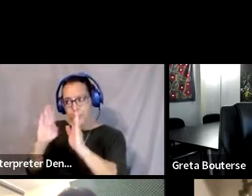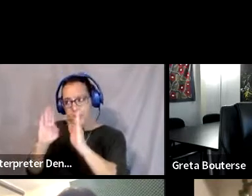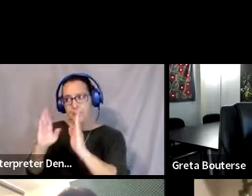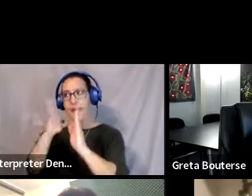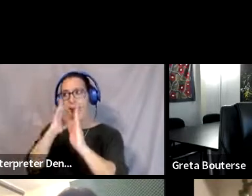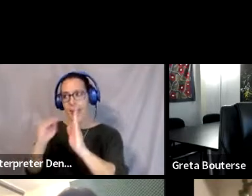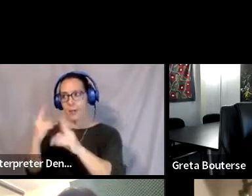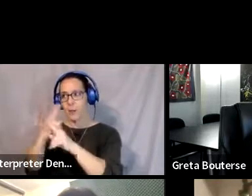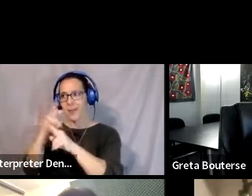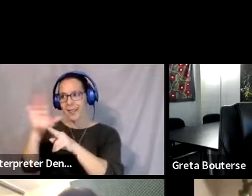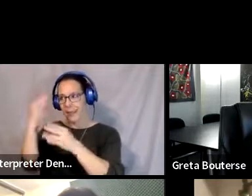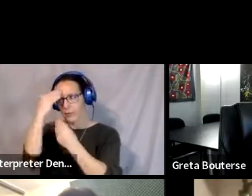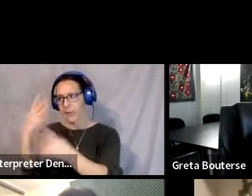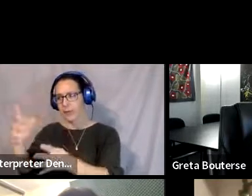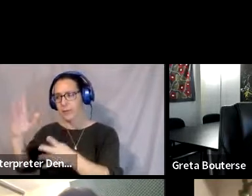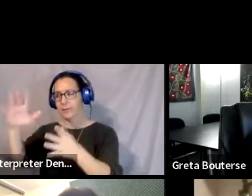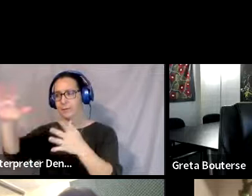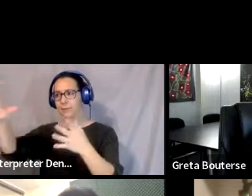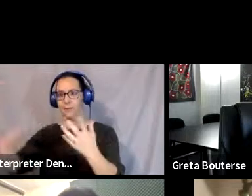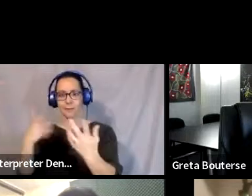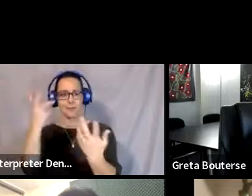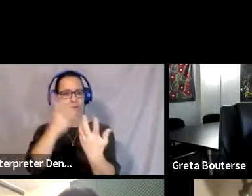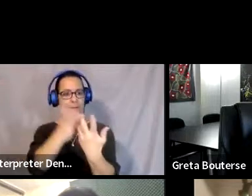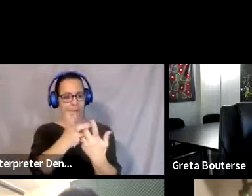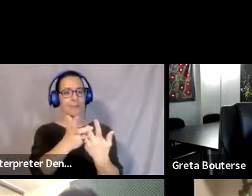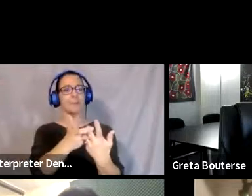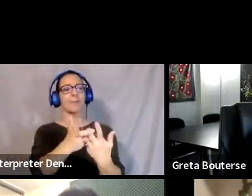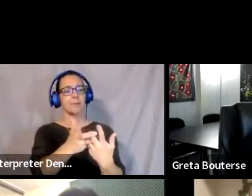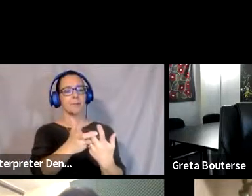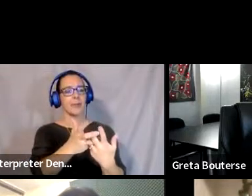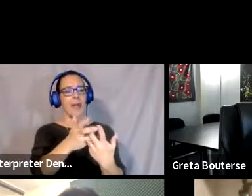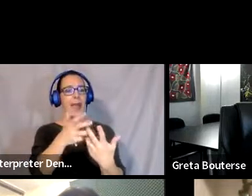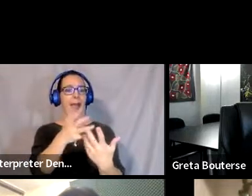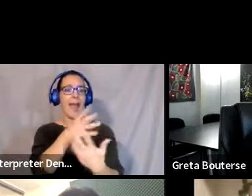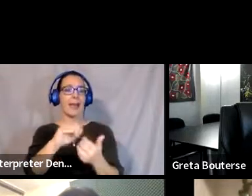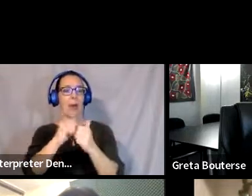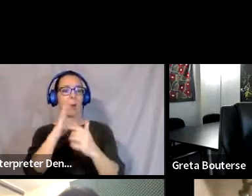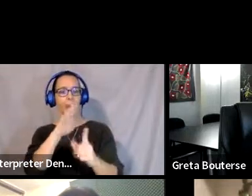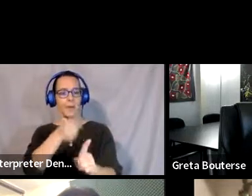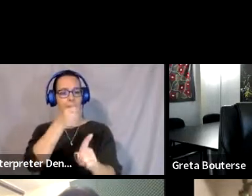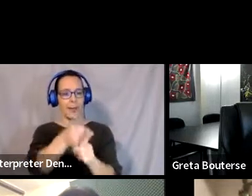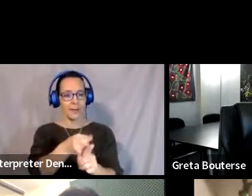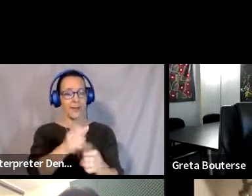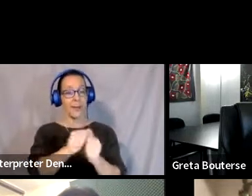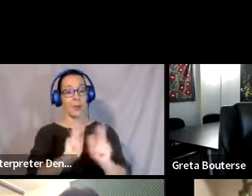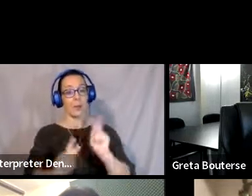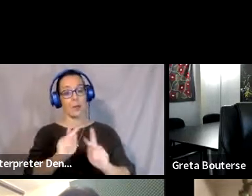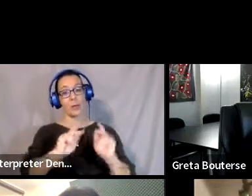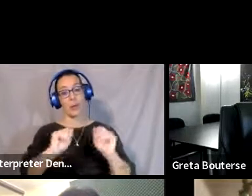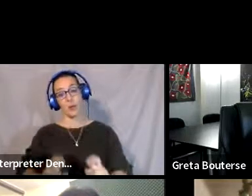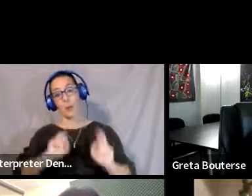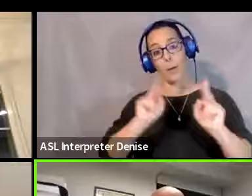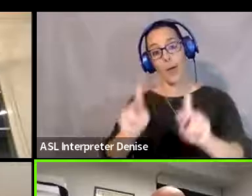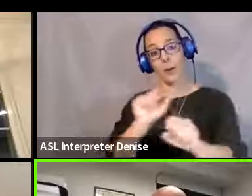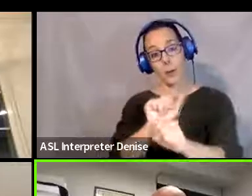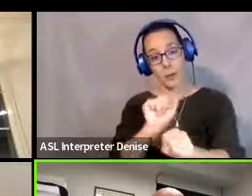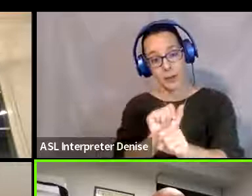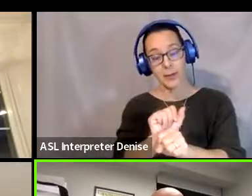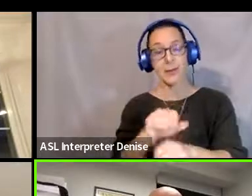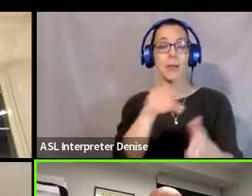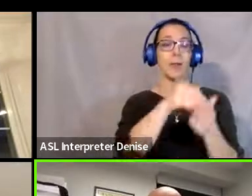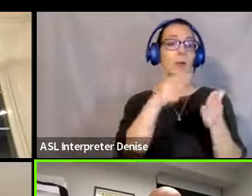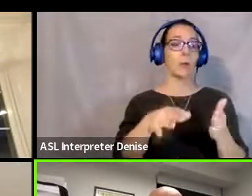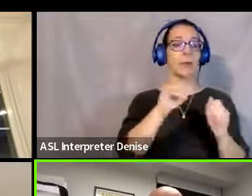that impacts the time frame under which people can return to work, under which students can return to school.